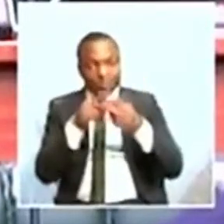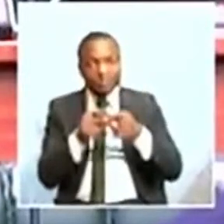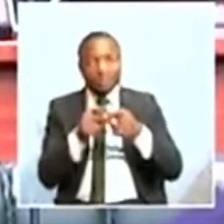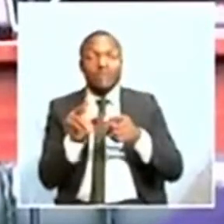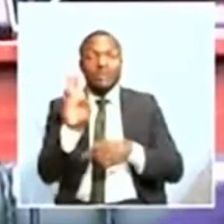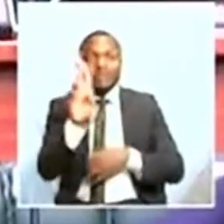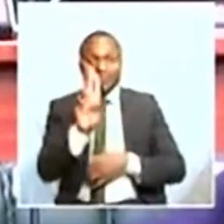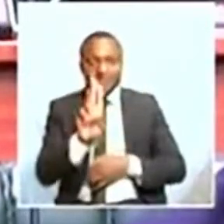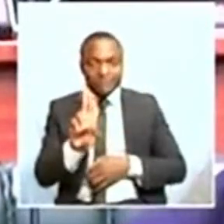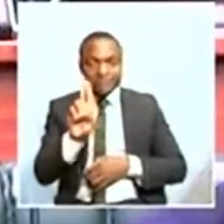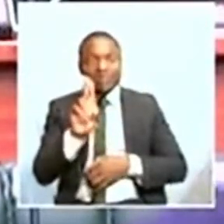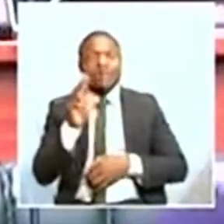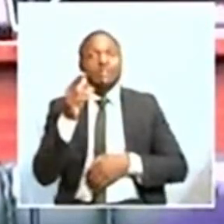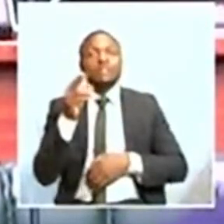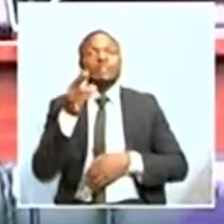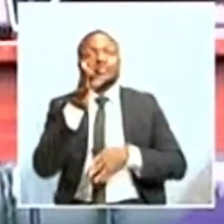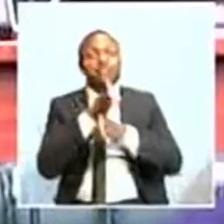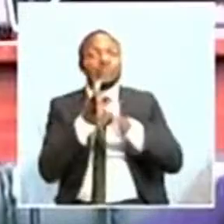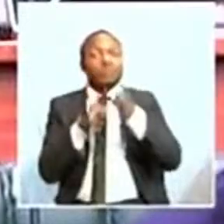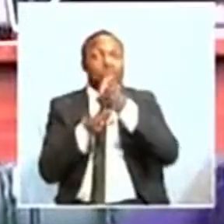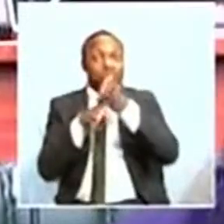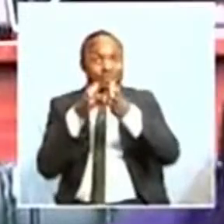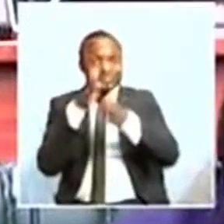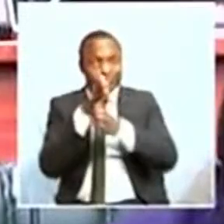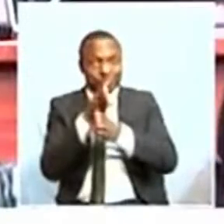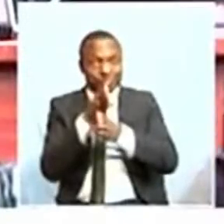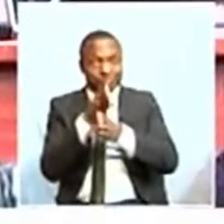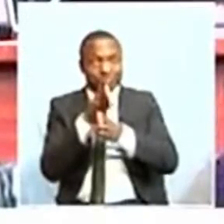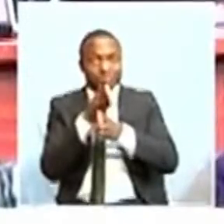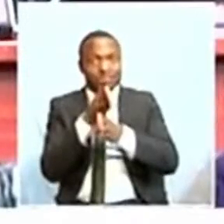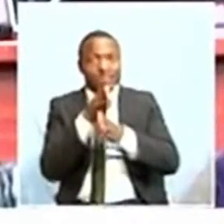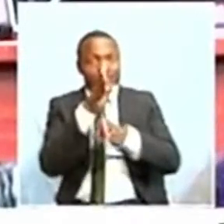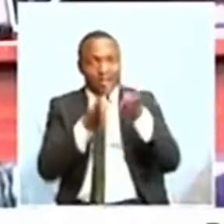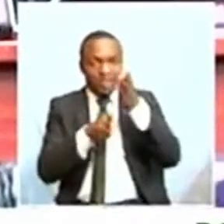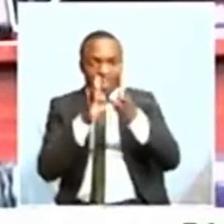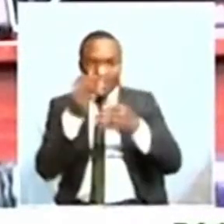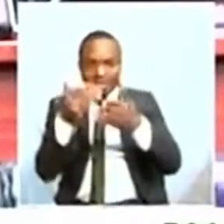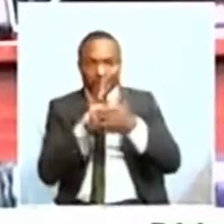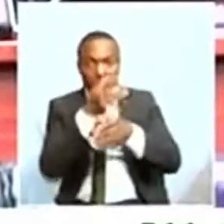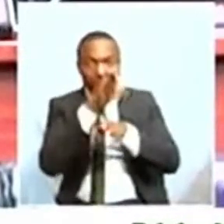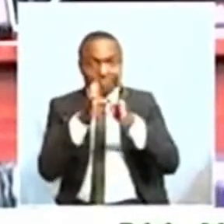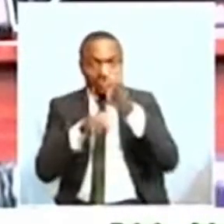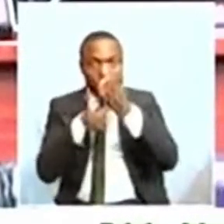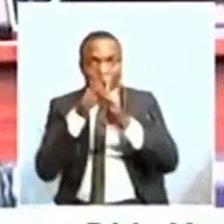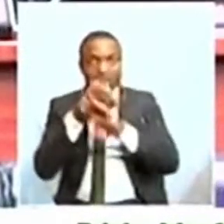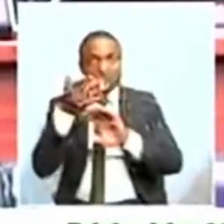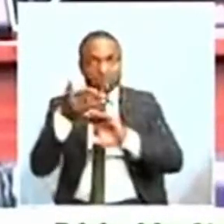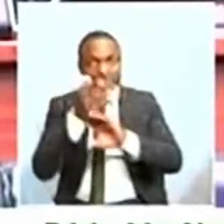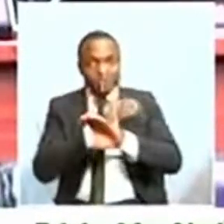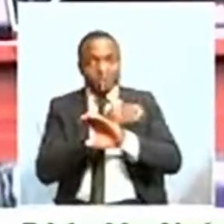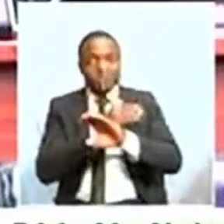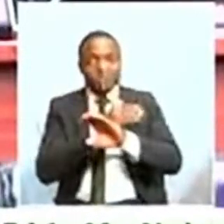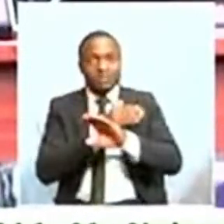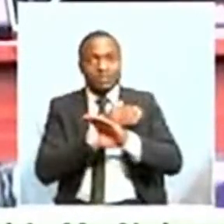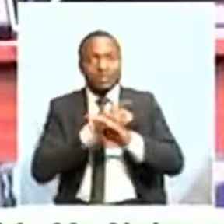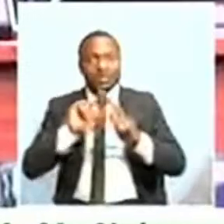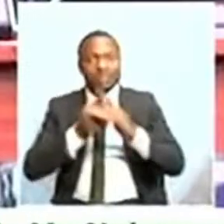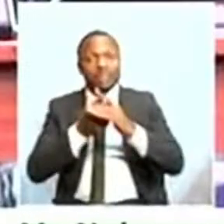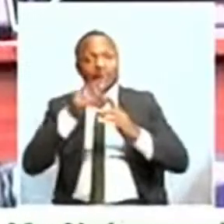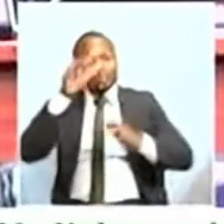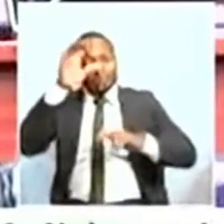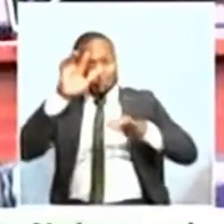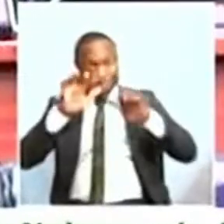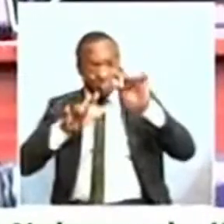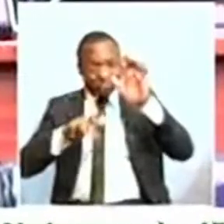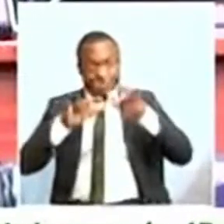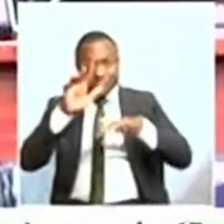unusable structures, and constructing new infrastructure before the onset of the rain season.